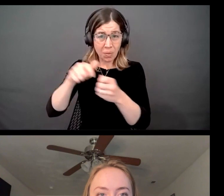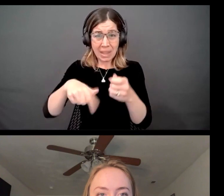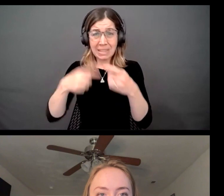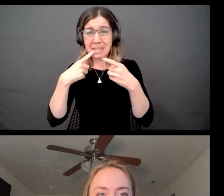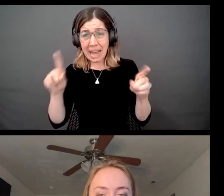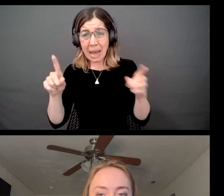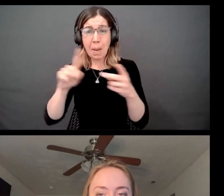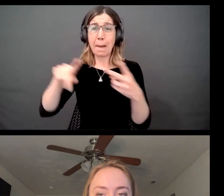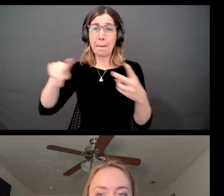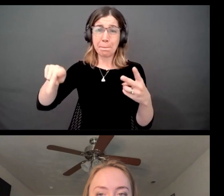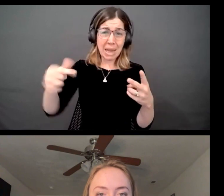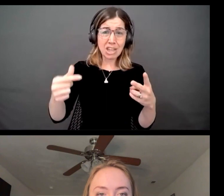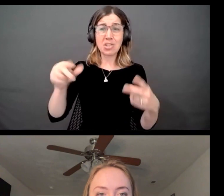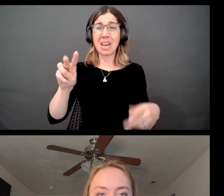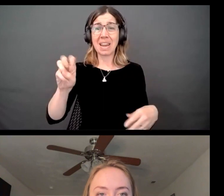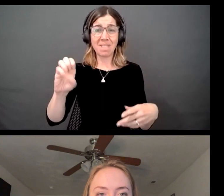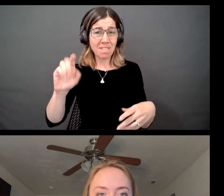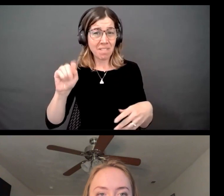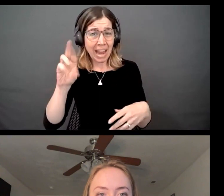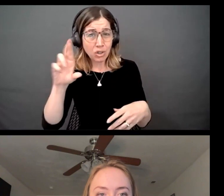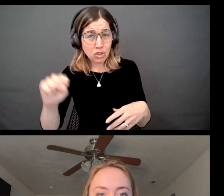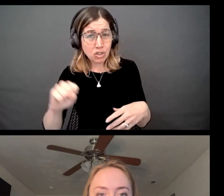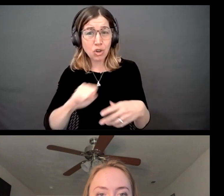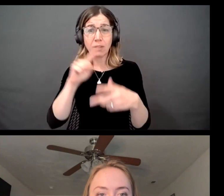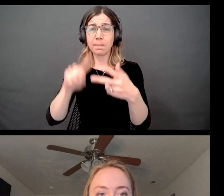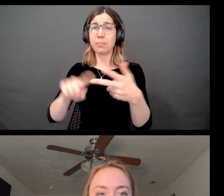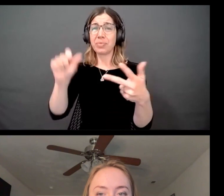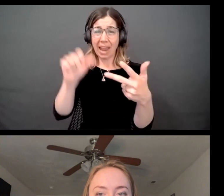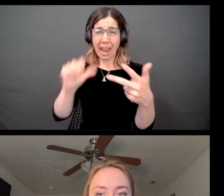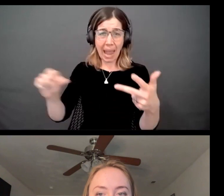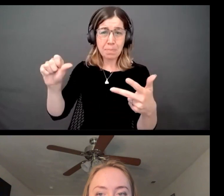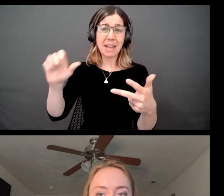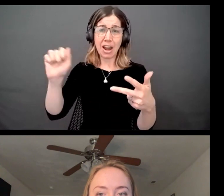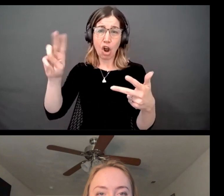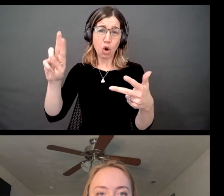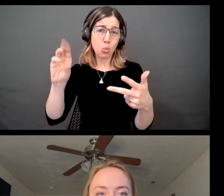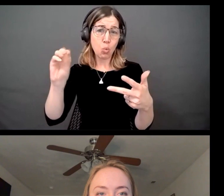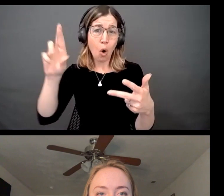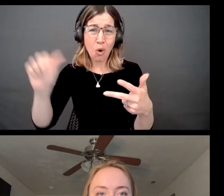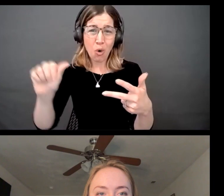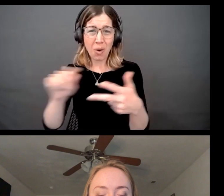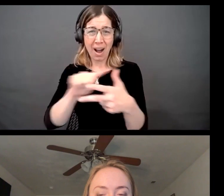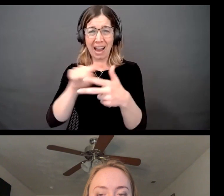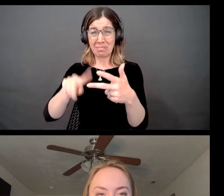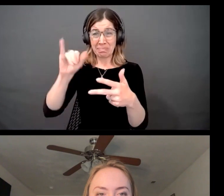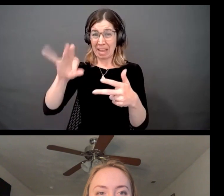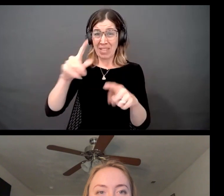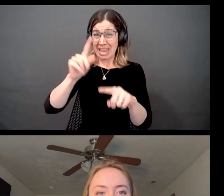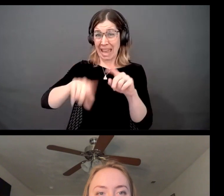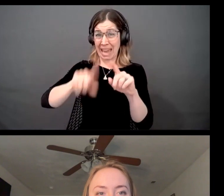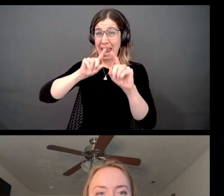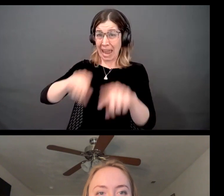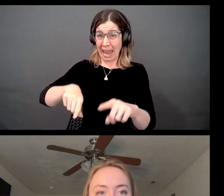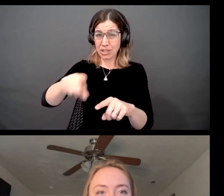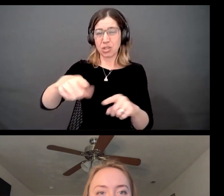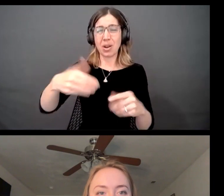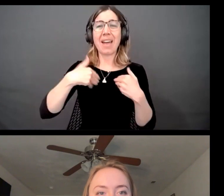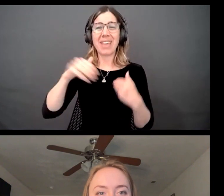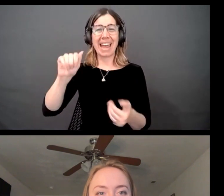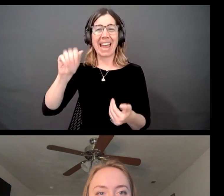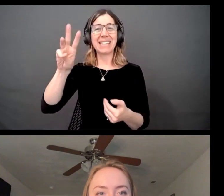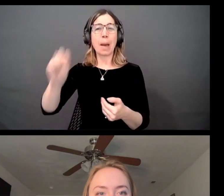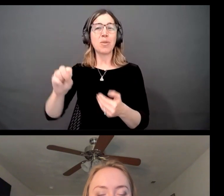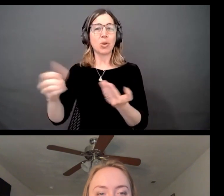pgvectors and the next one being on Amazon Aurora. So if we're not able to answer your question, there is AWS Repost. It's a